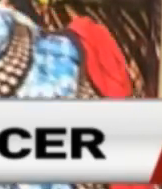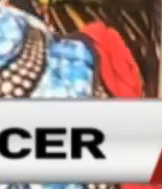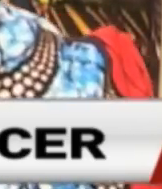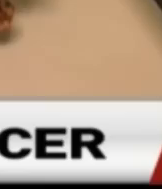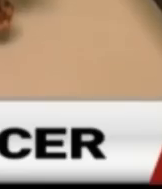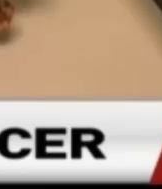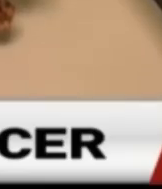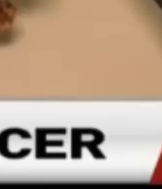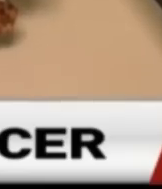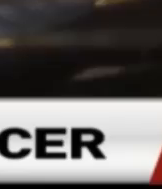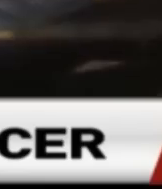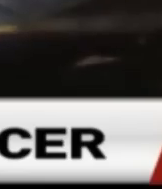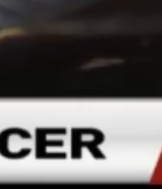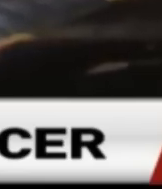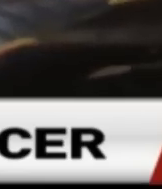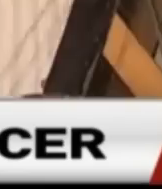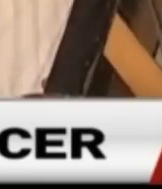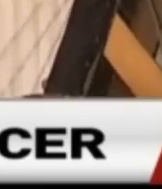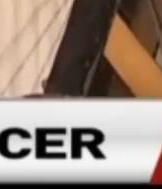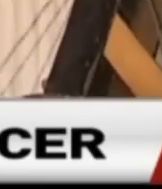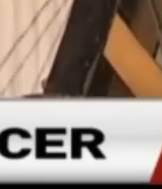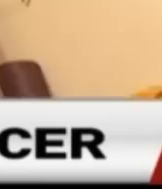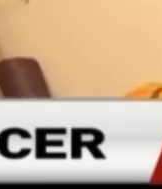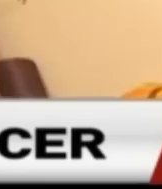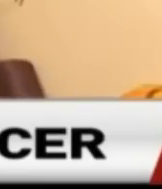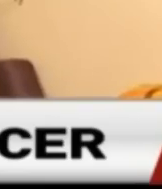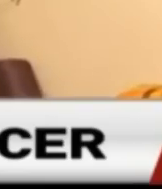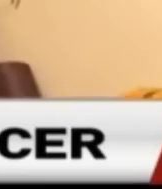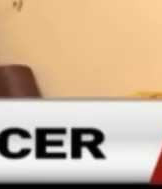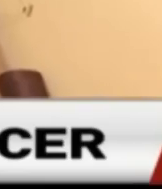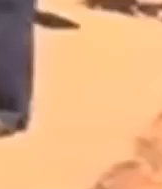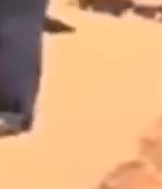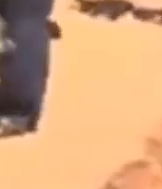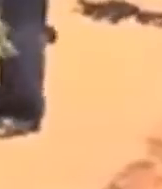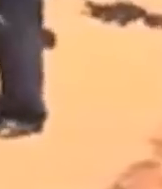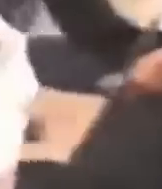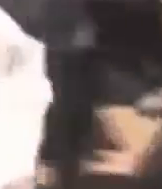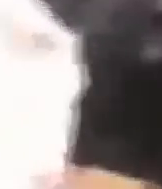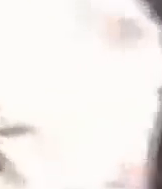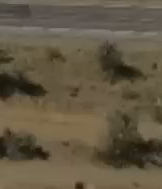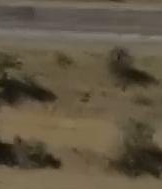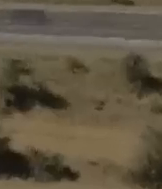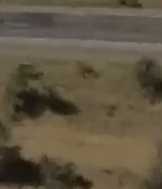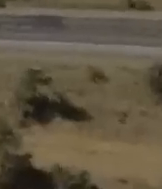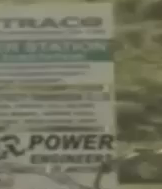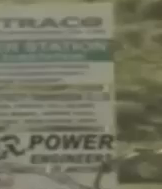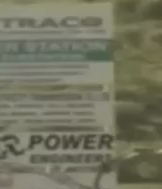they won't find. A tale of battle and triumph over cancer.